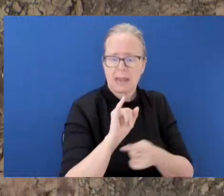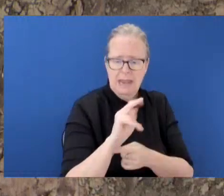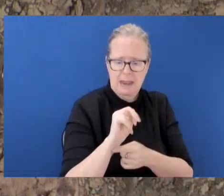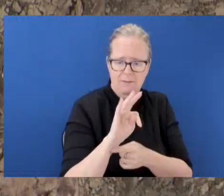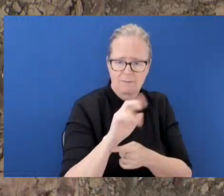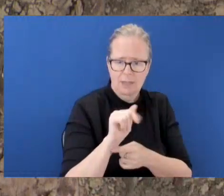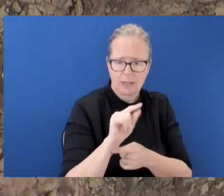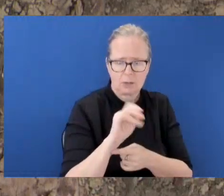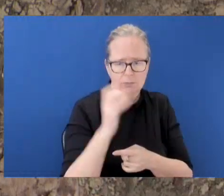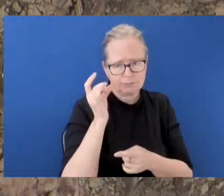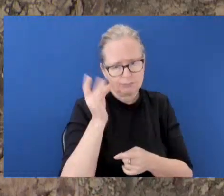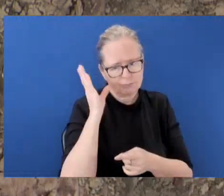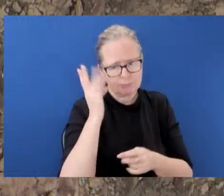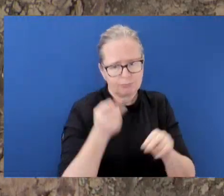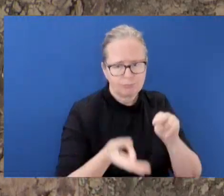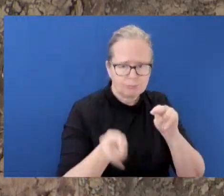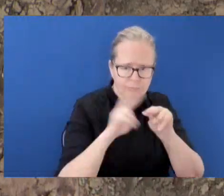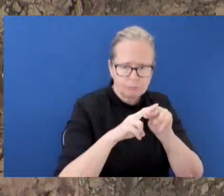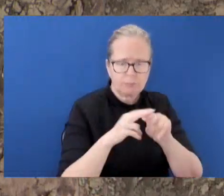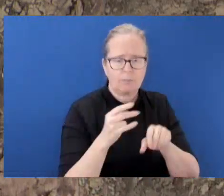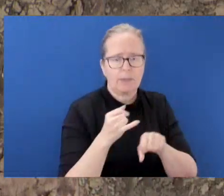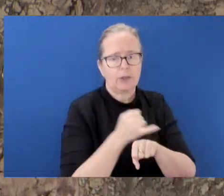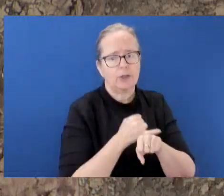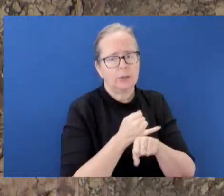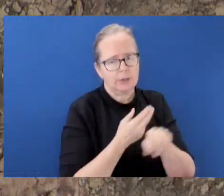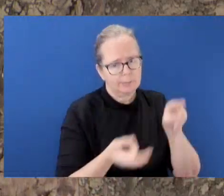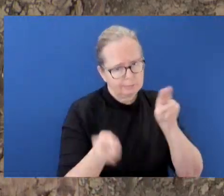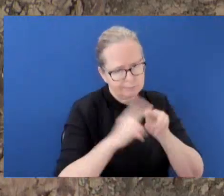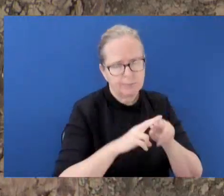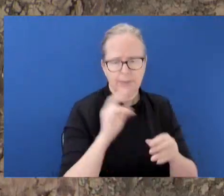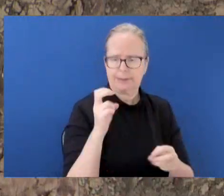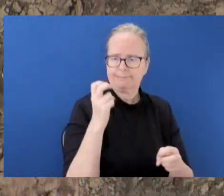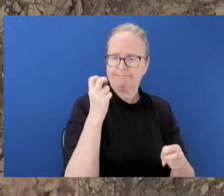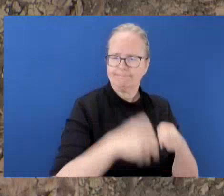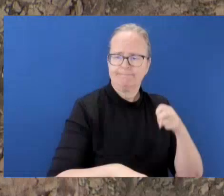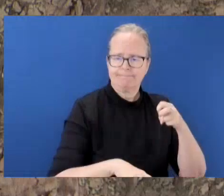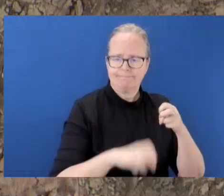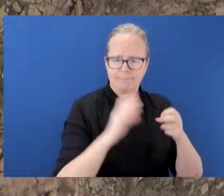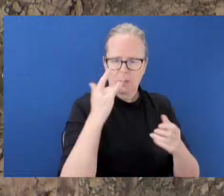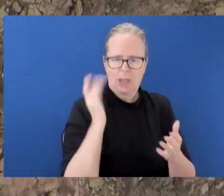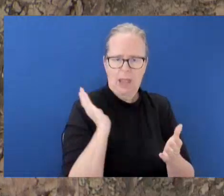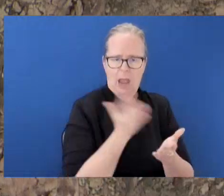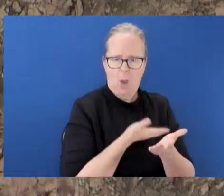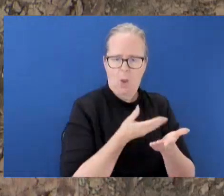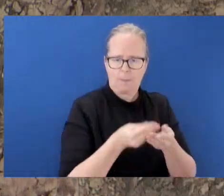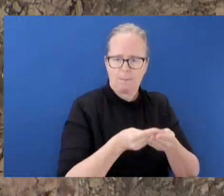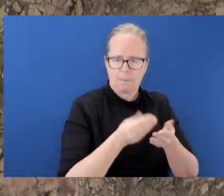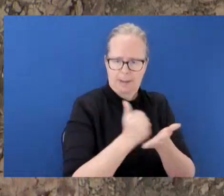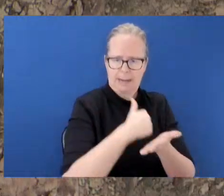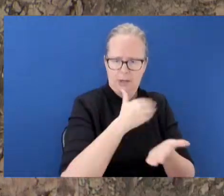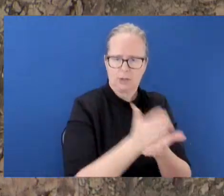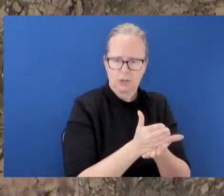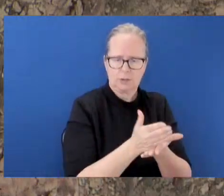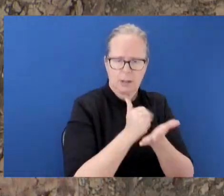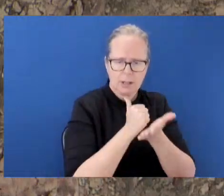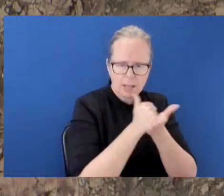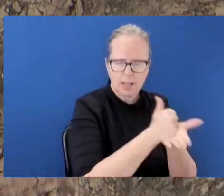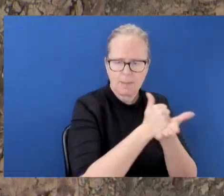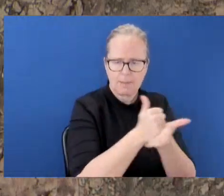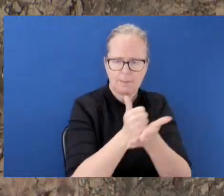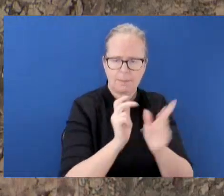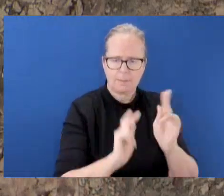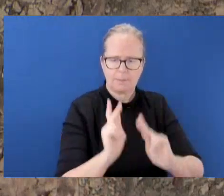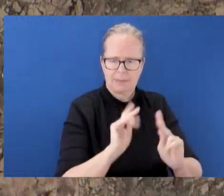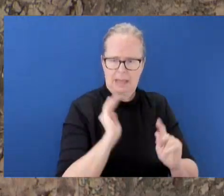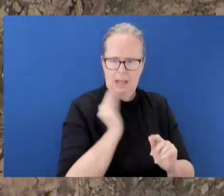taken action through this budget to help people with the everyday cost of living. But, Mr. Speaker, the opposition would cut gas taxes only